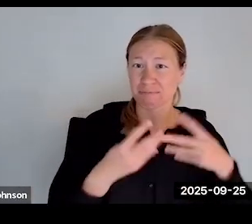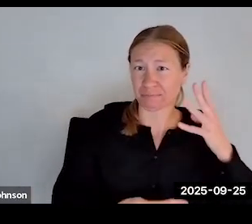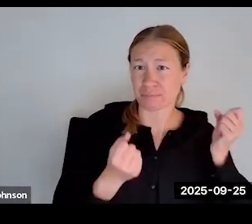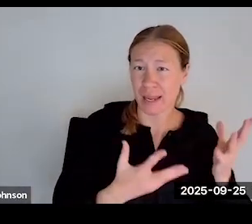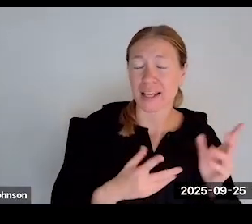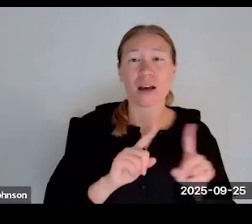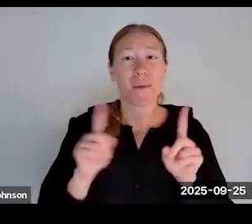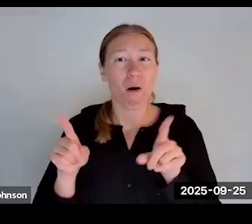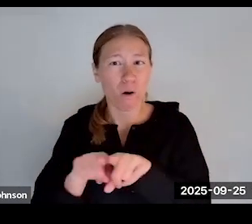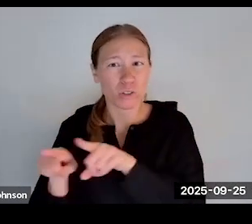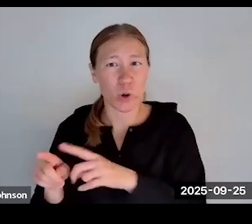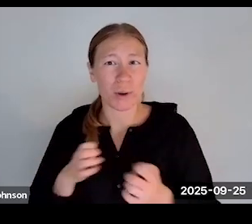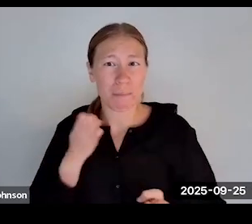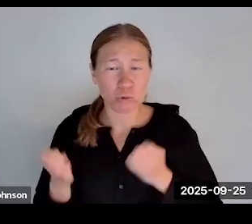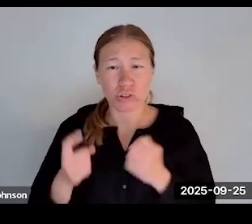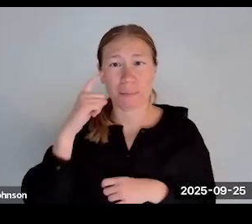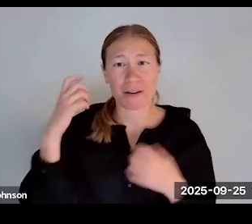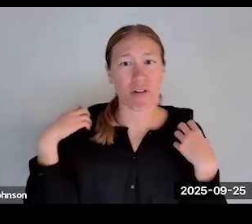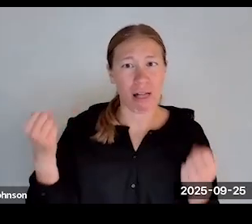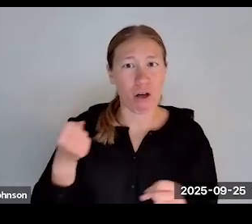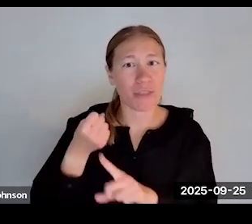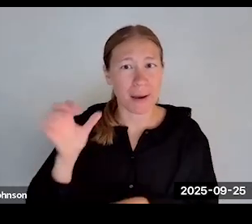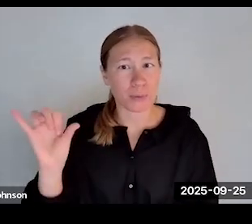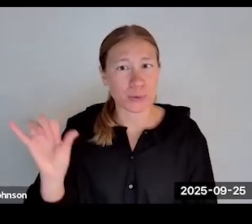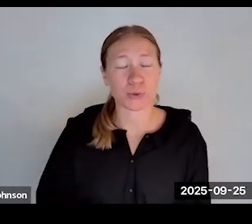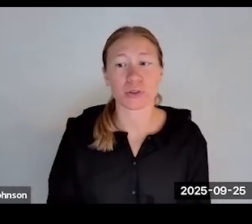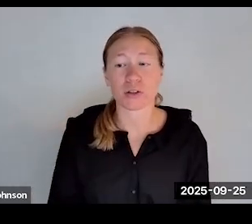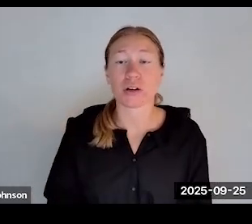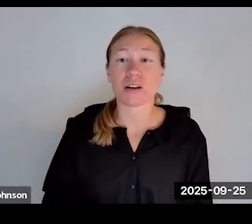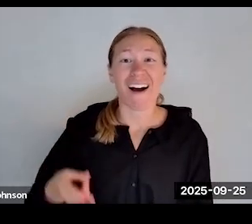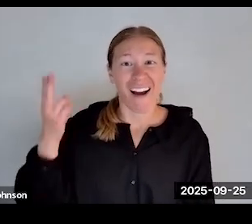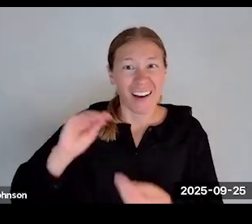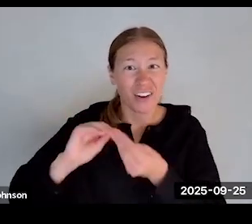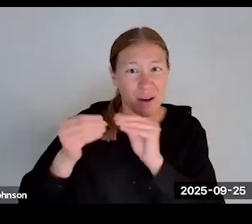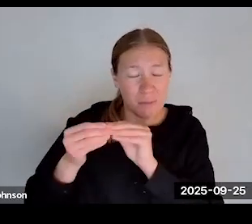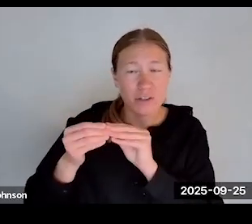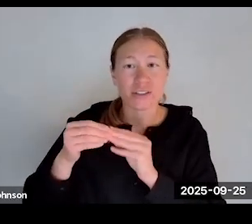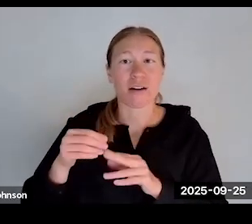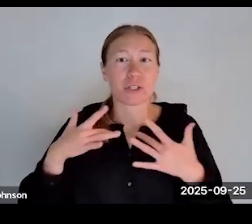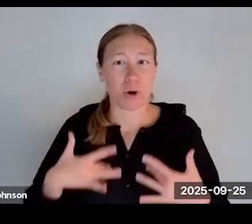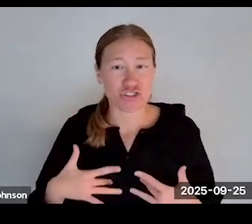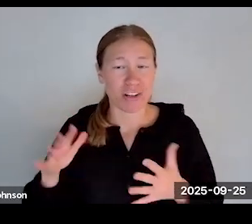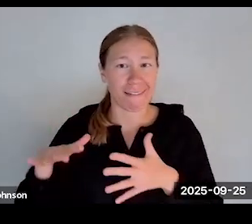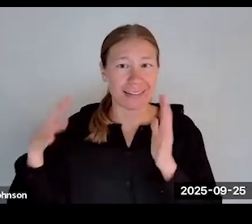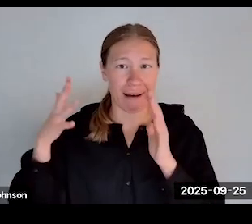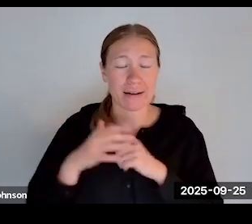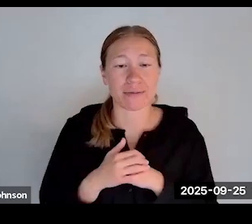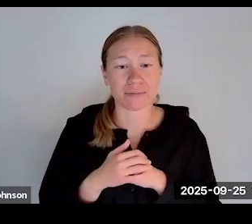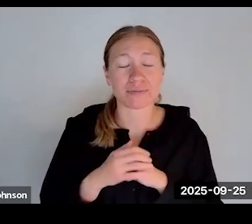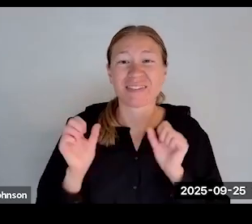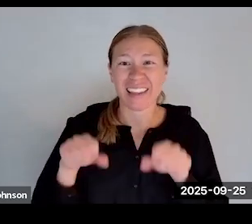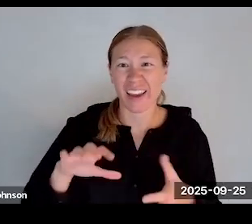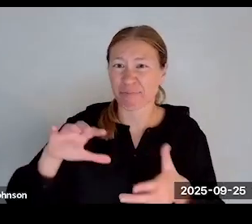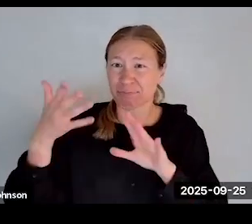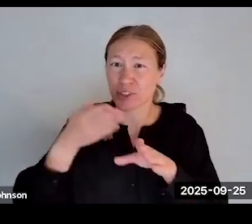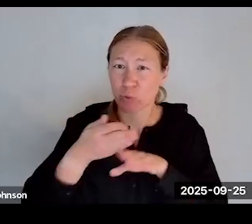significant emotional and mental health impacts, with higher rates of depression and anxiety. It can also disrupt careers